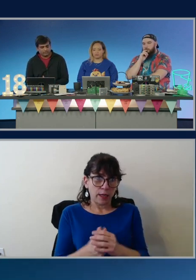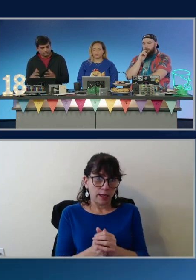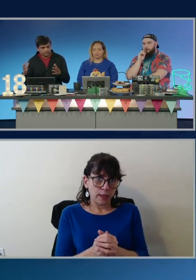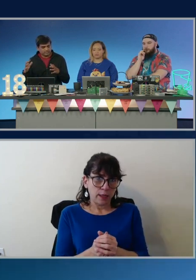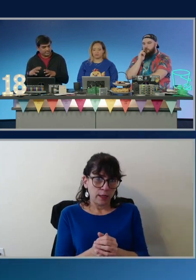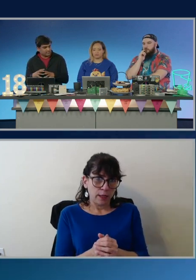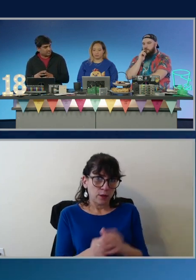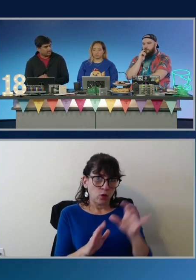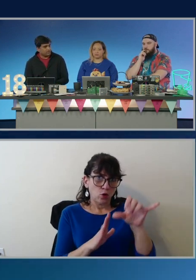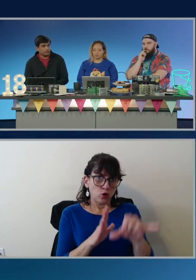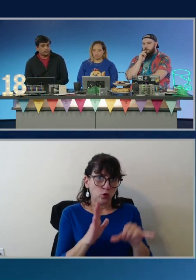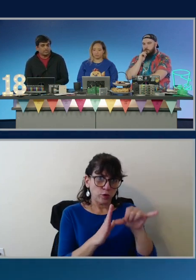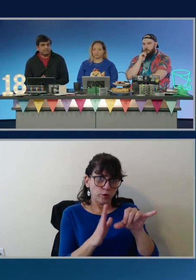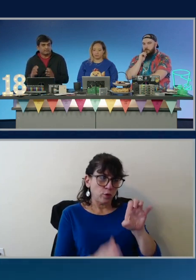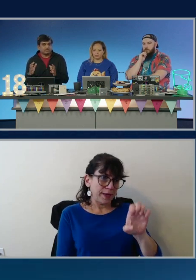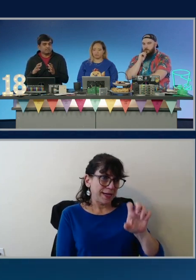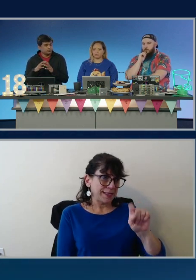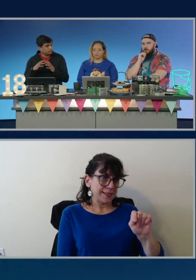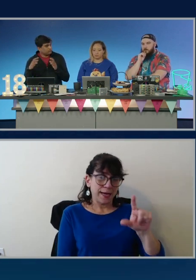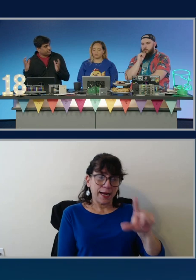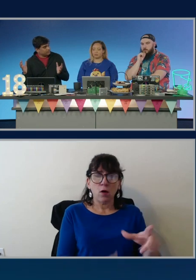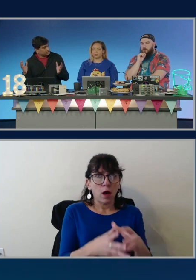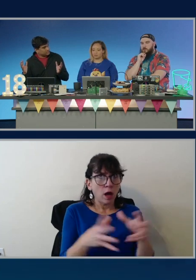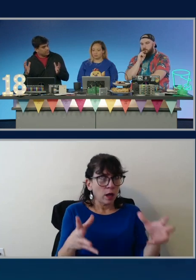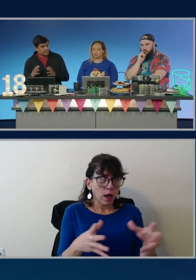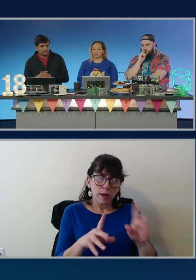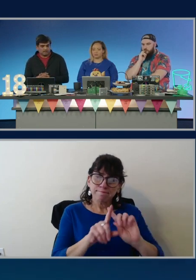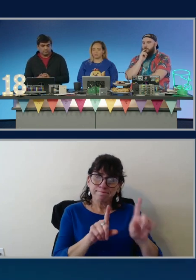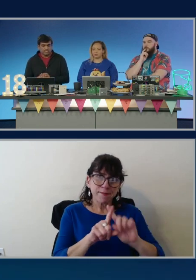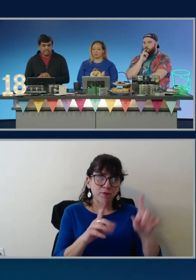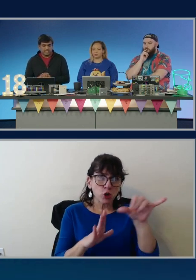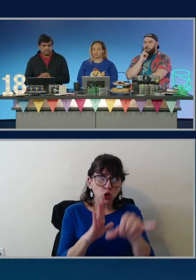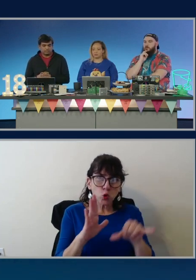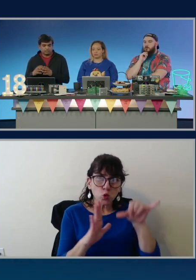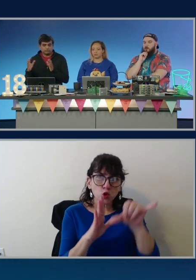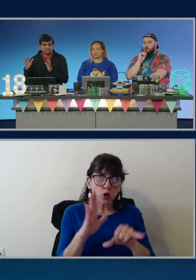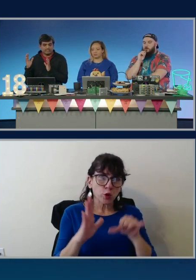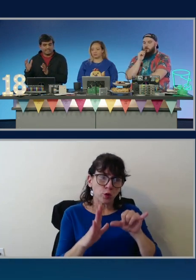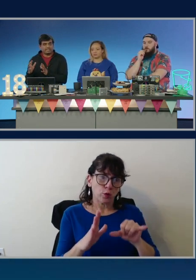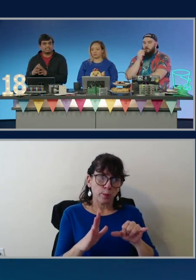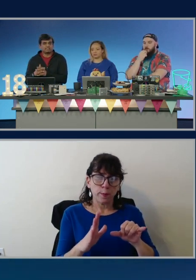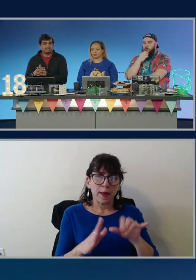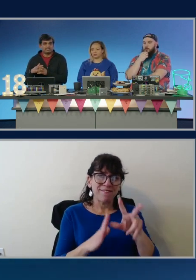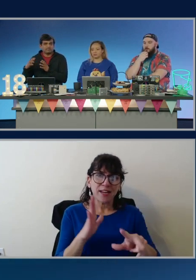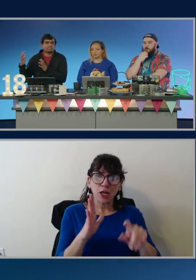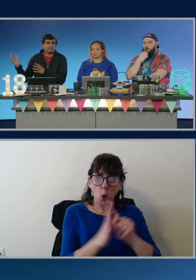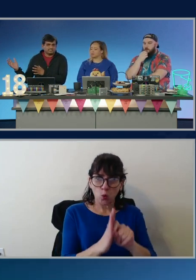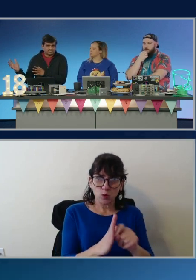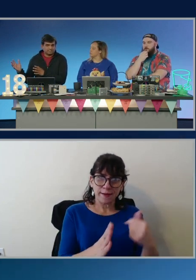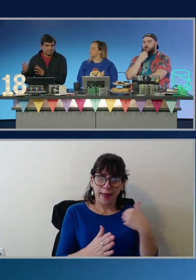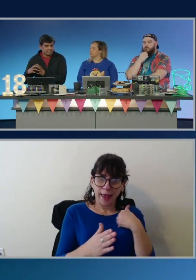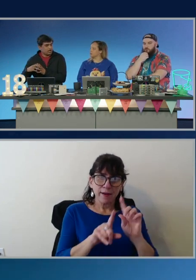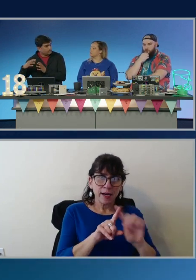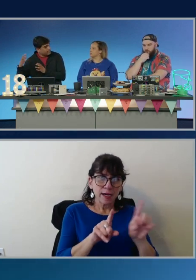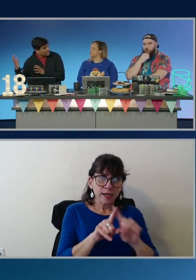have lots of data about different YouTube videos. And those contains different